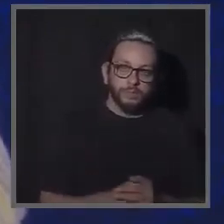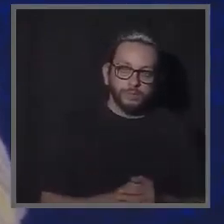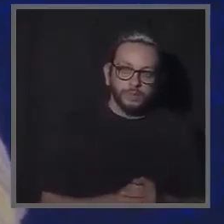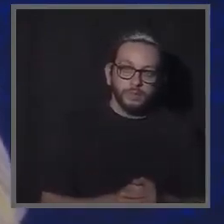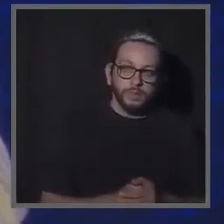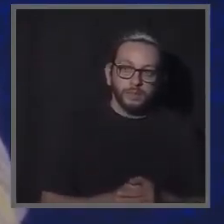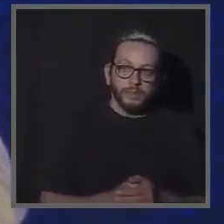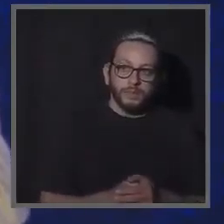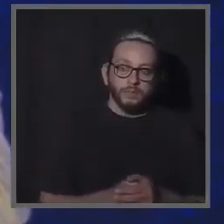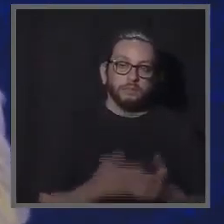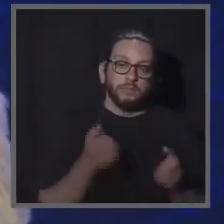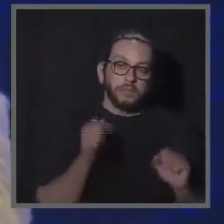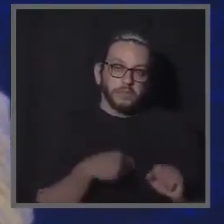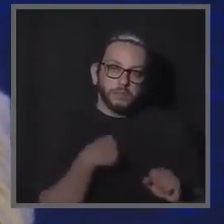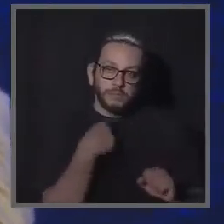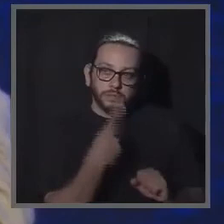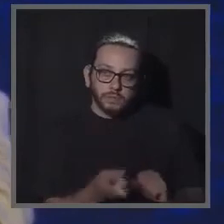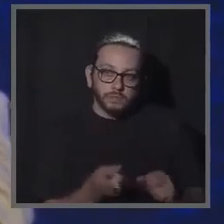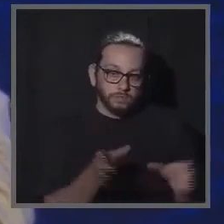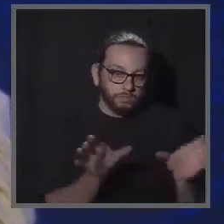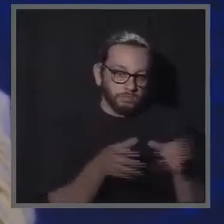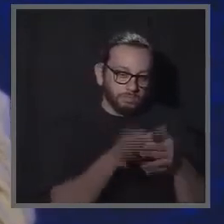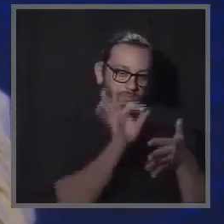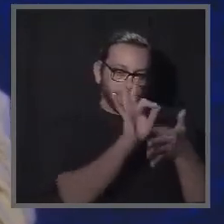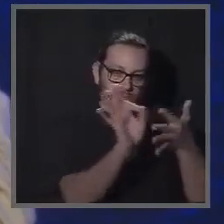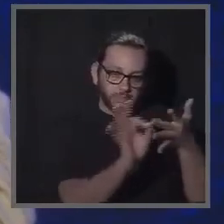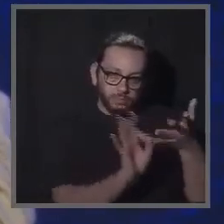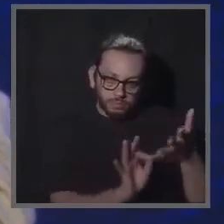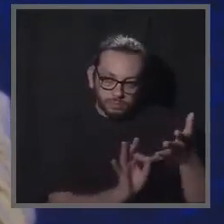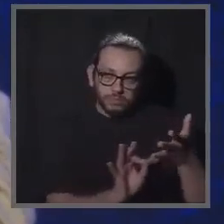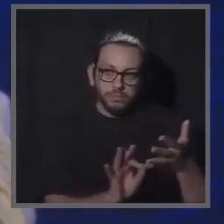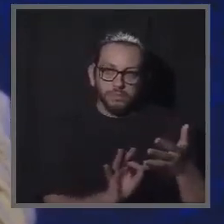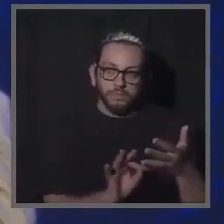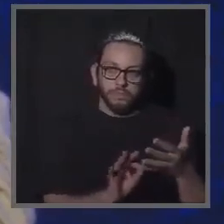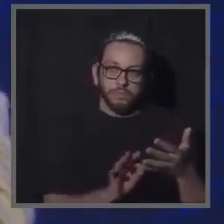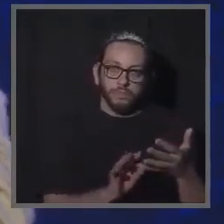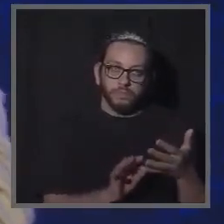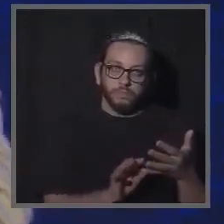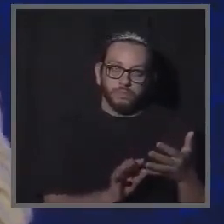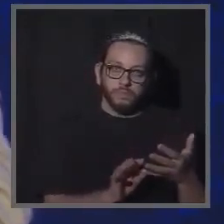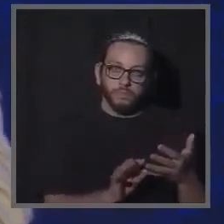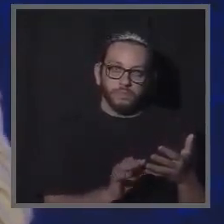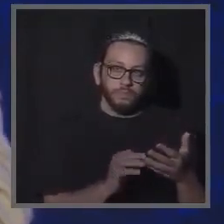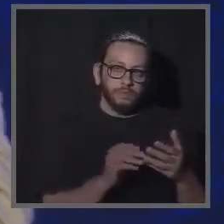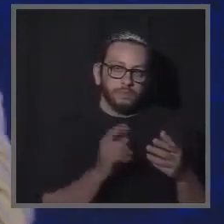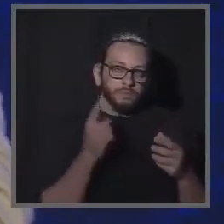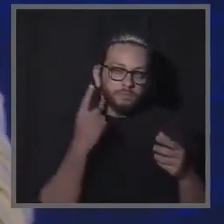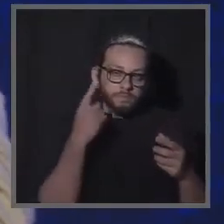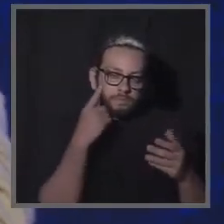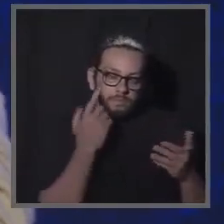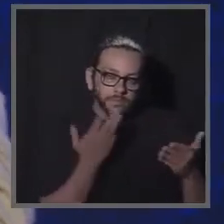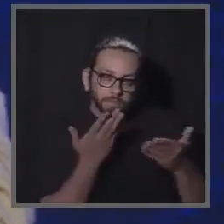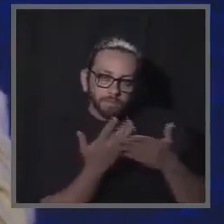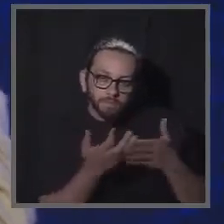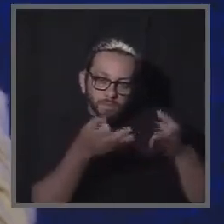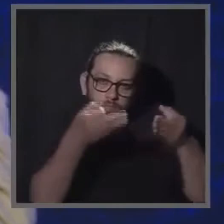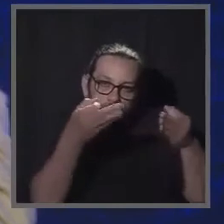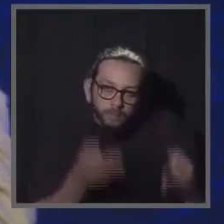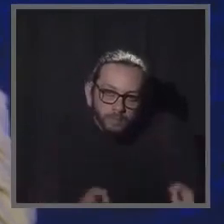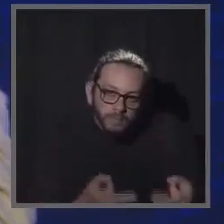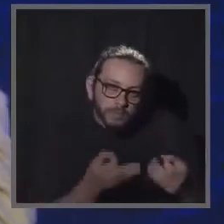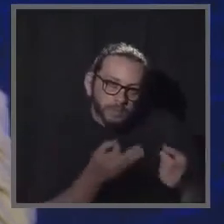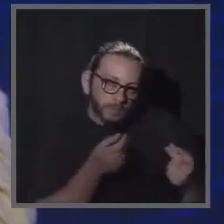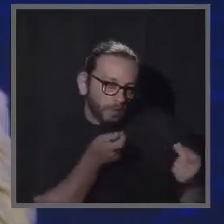That is a whole set of elements that assures the greater